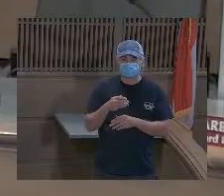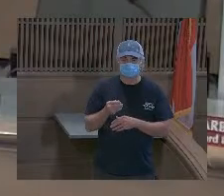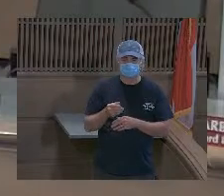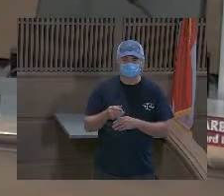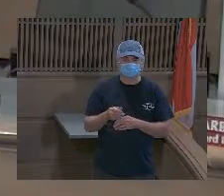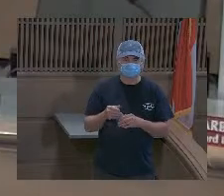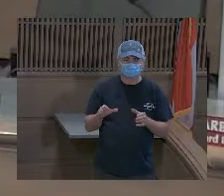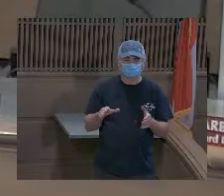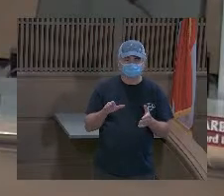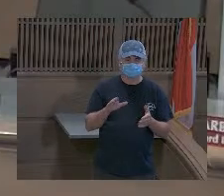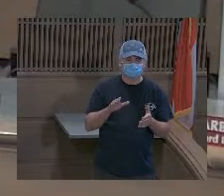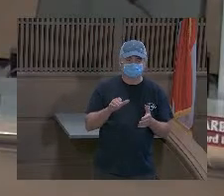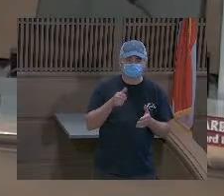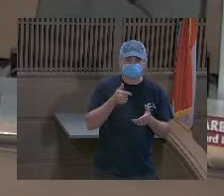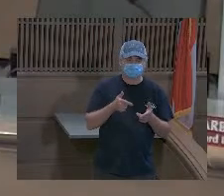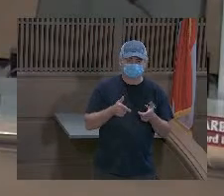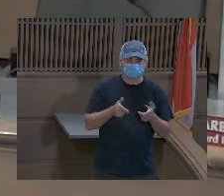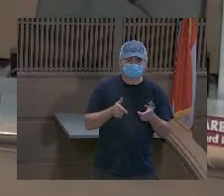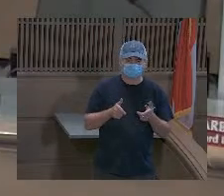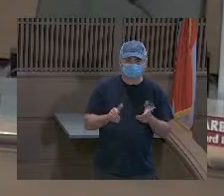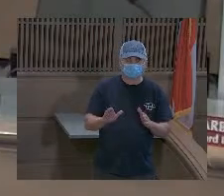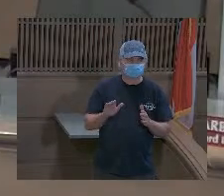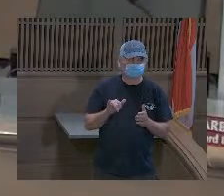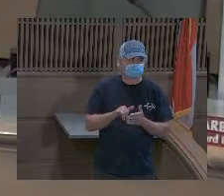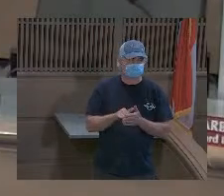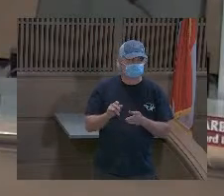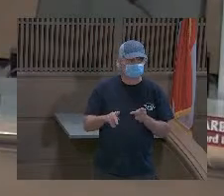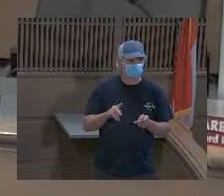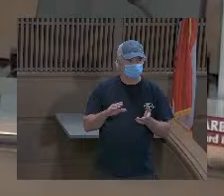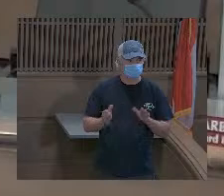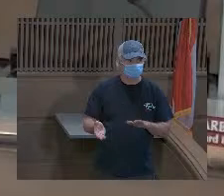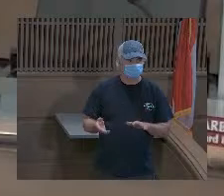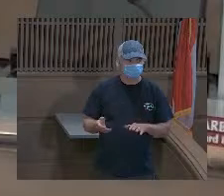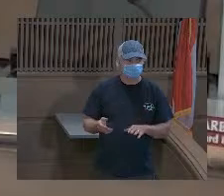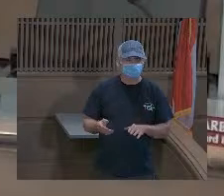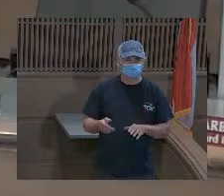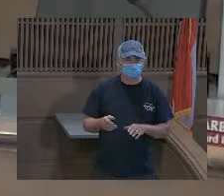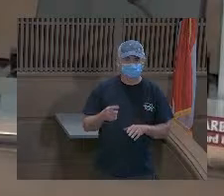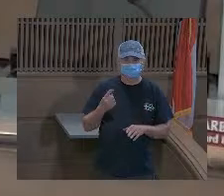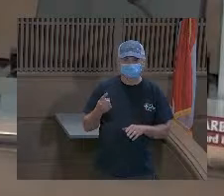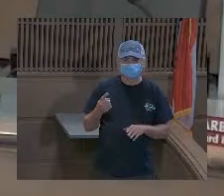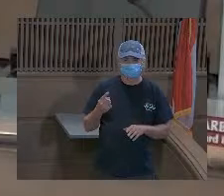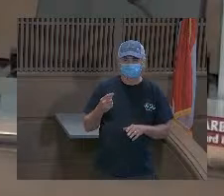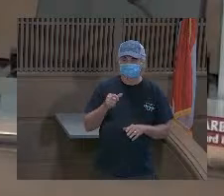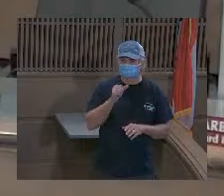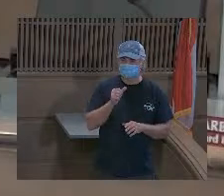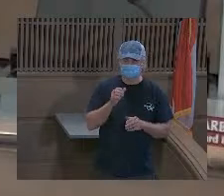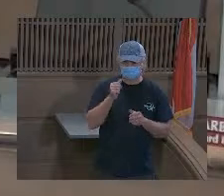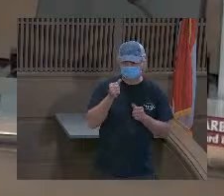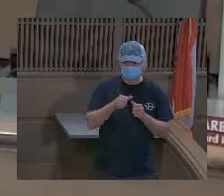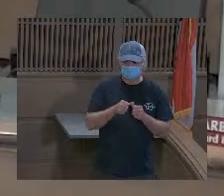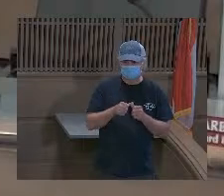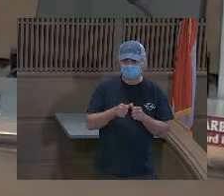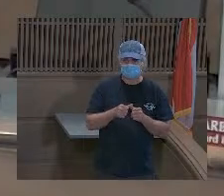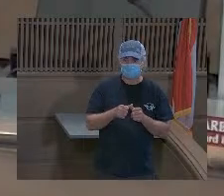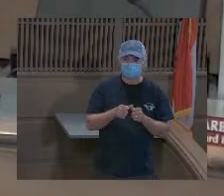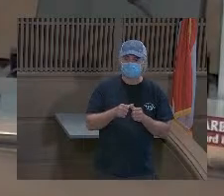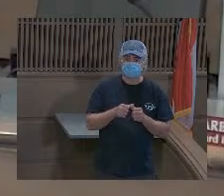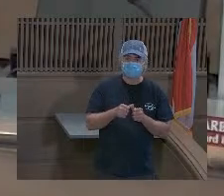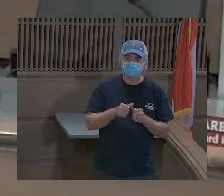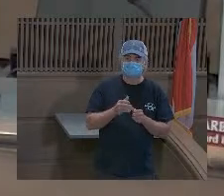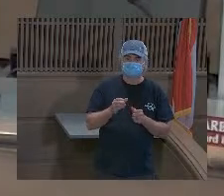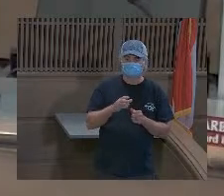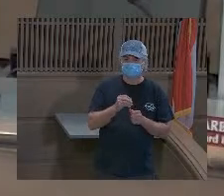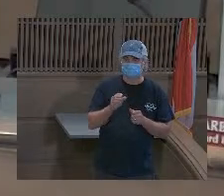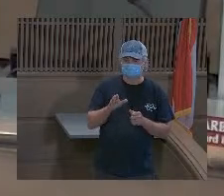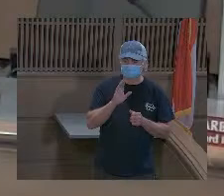not allowing those lives lost that day to not continue to be remembered, the great sacrifices that were made that